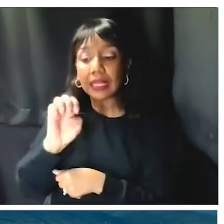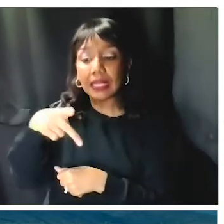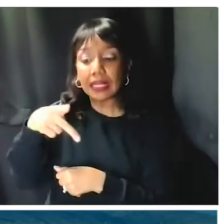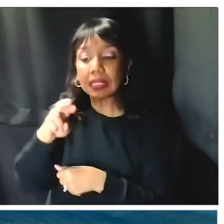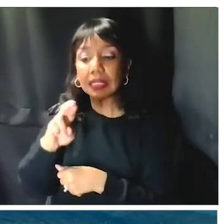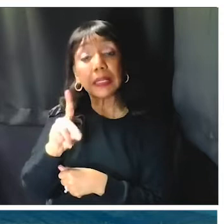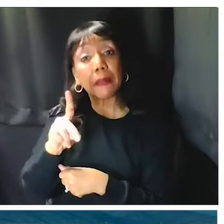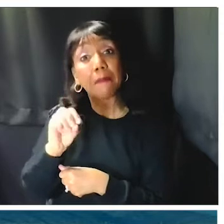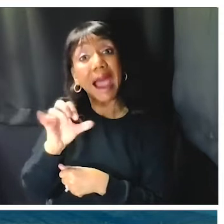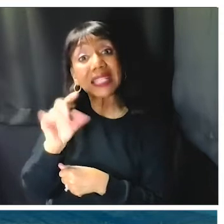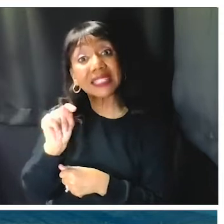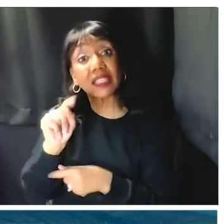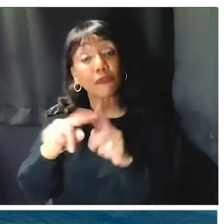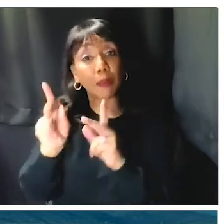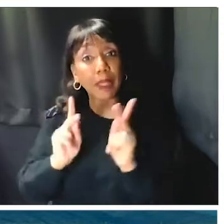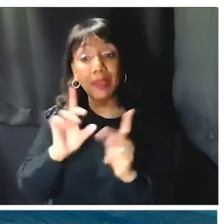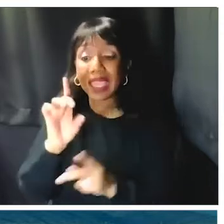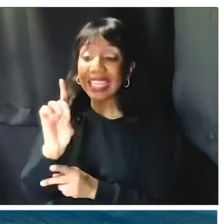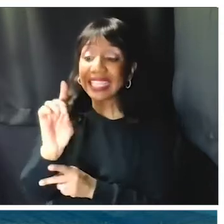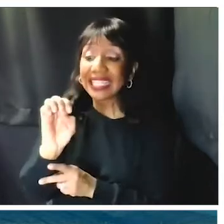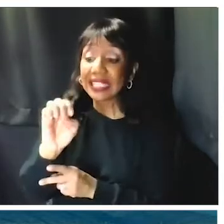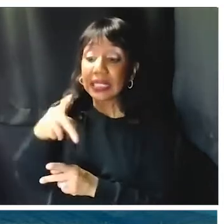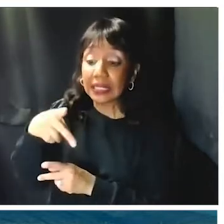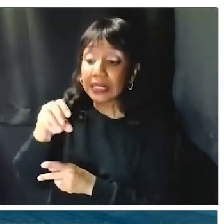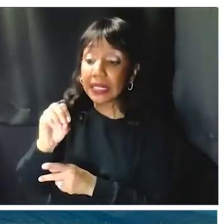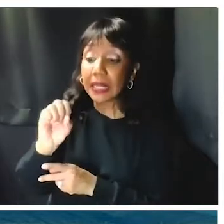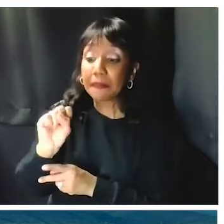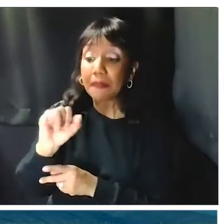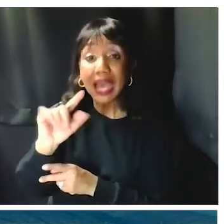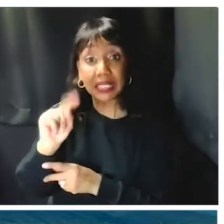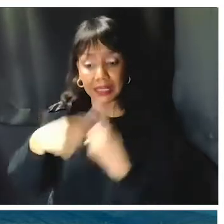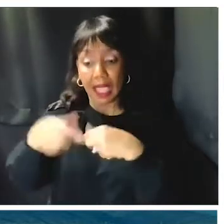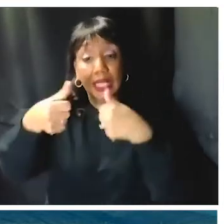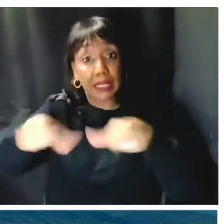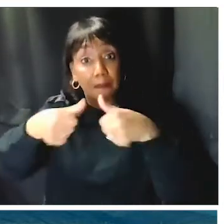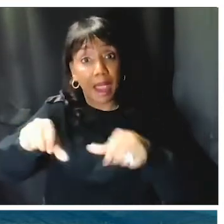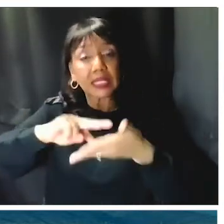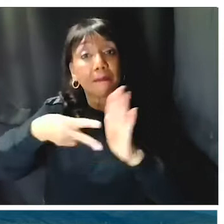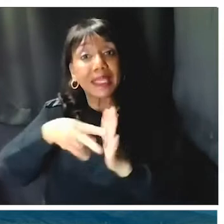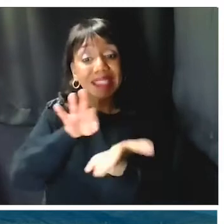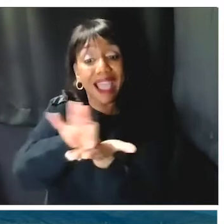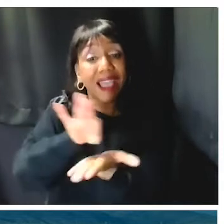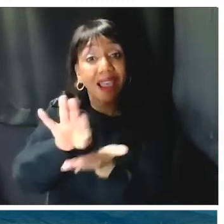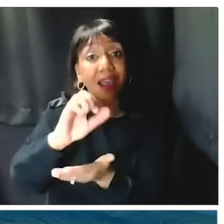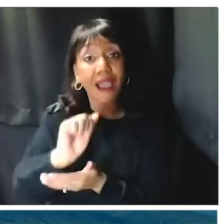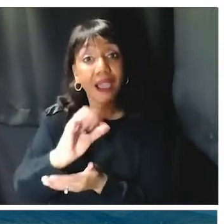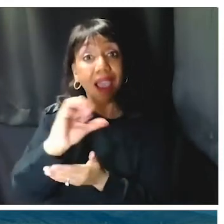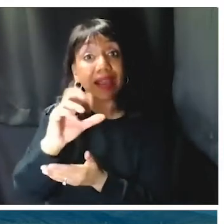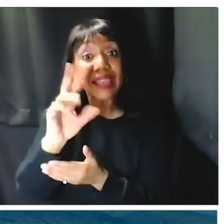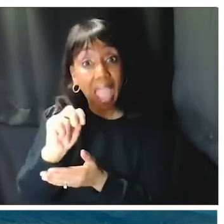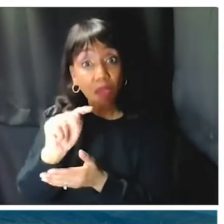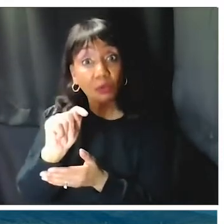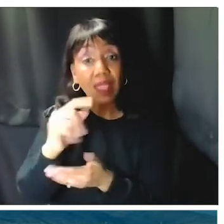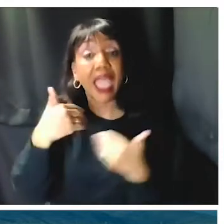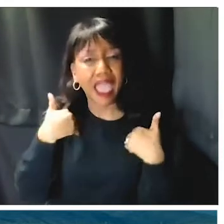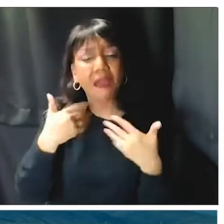customers. A deposit is money that you put into an account that you have at a bank.